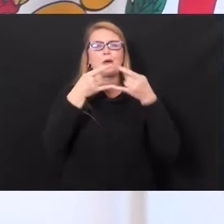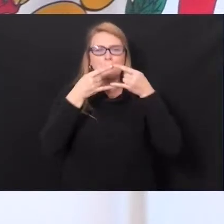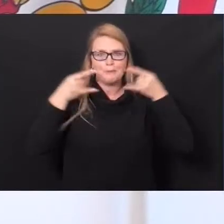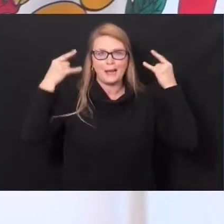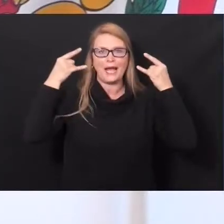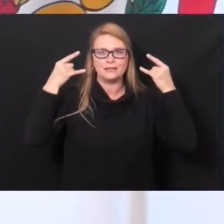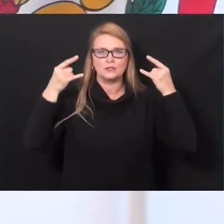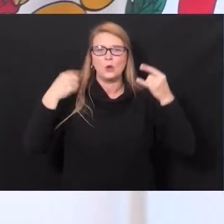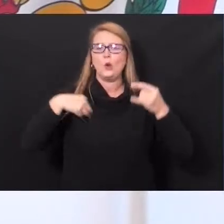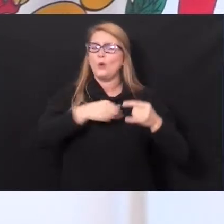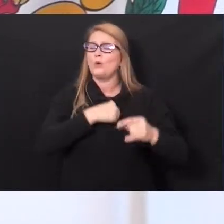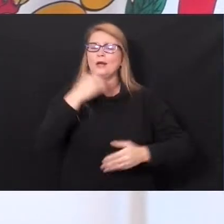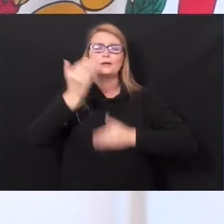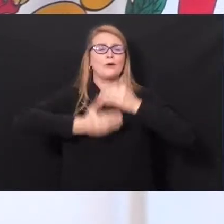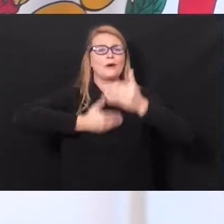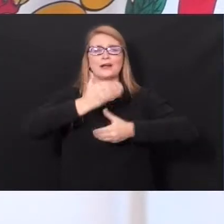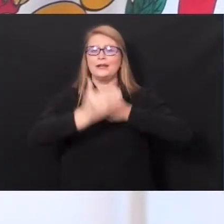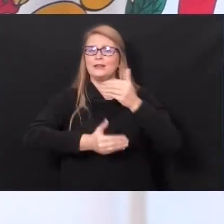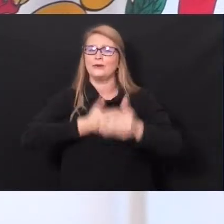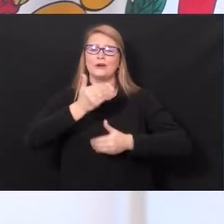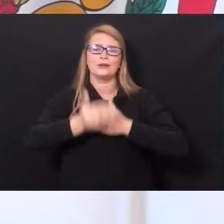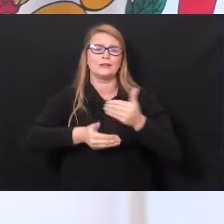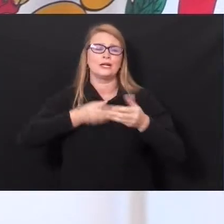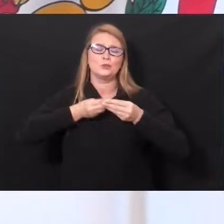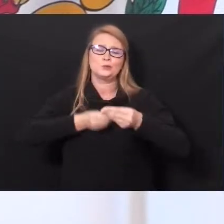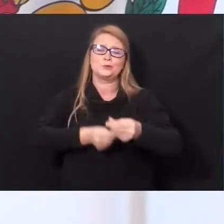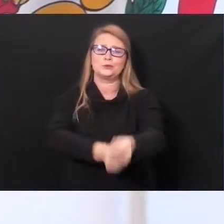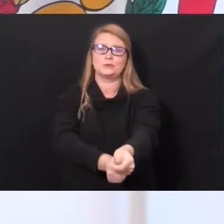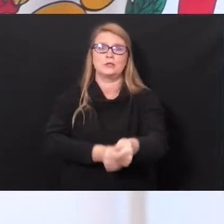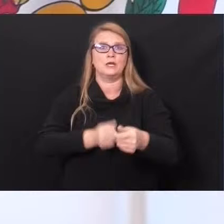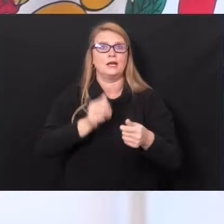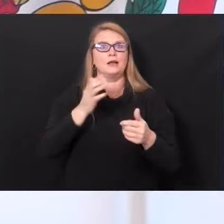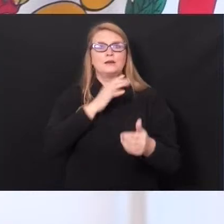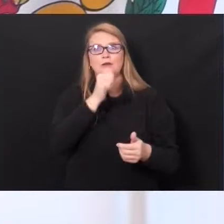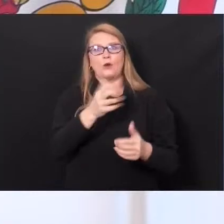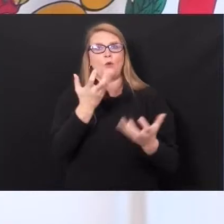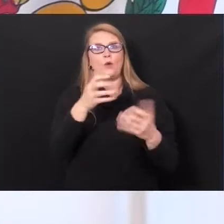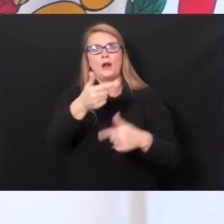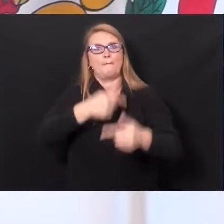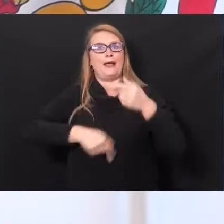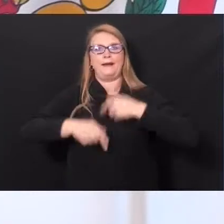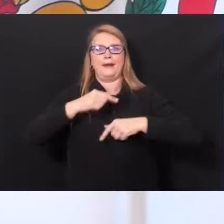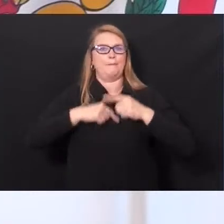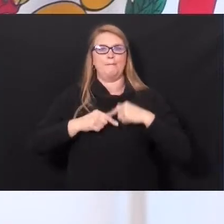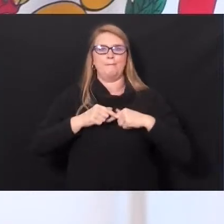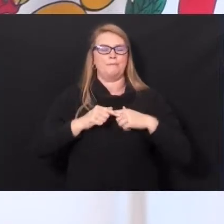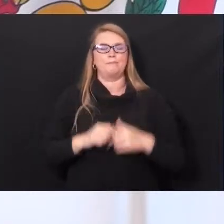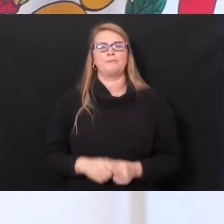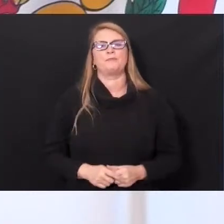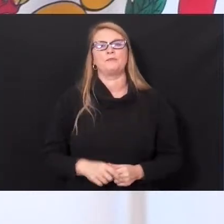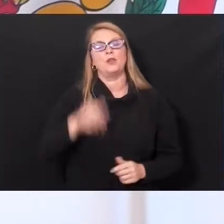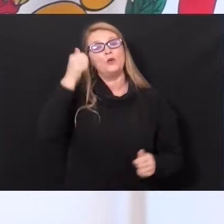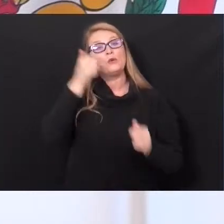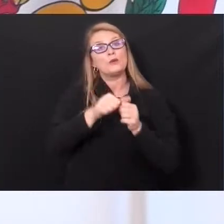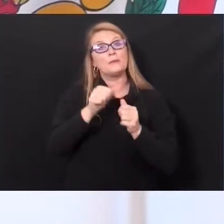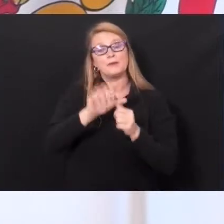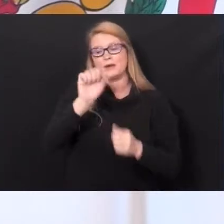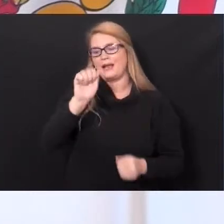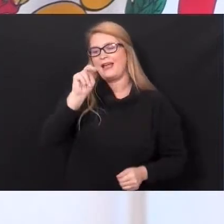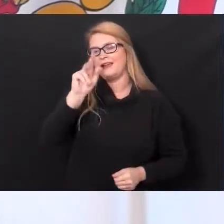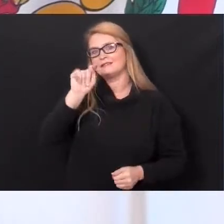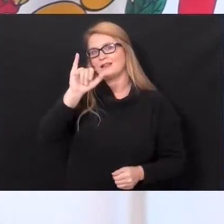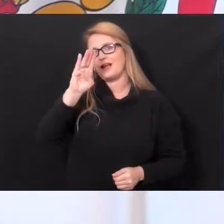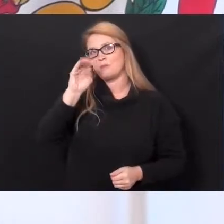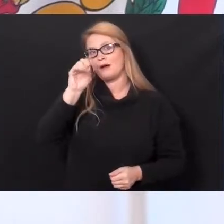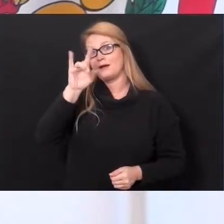winning this now. We're winning this. Let's not slide back down the mountain. Remember your antibodies and everything that